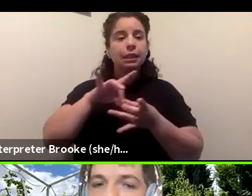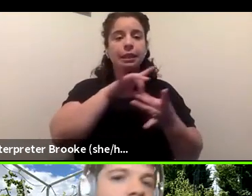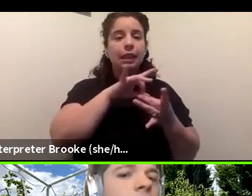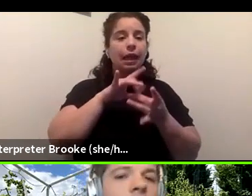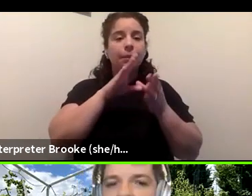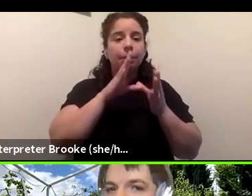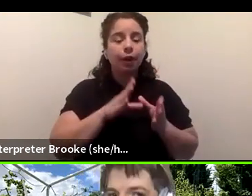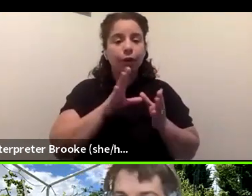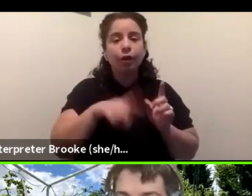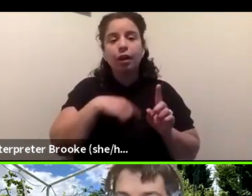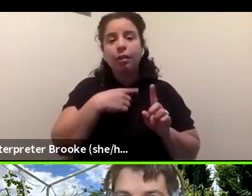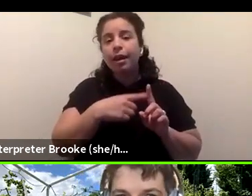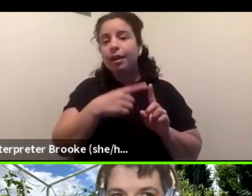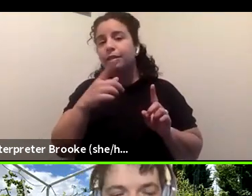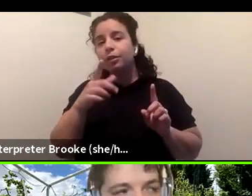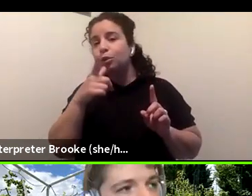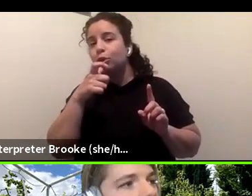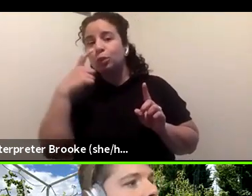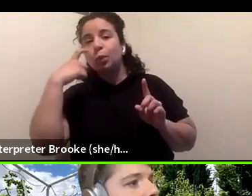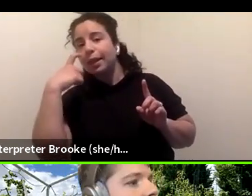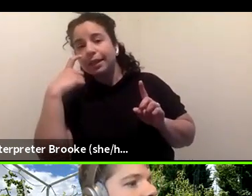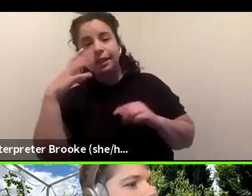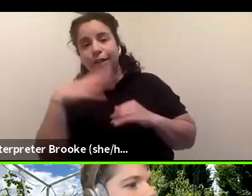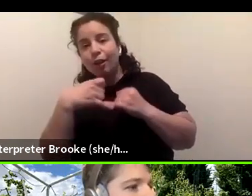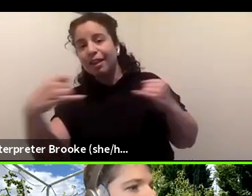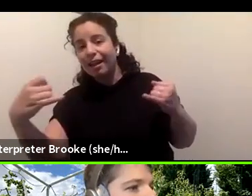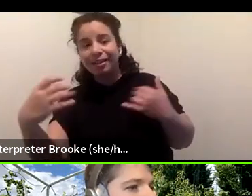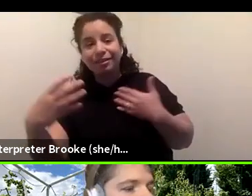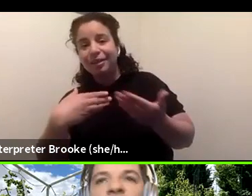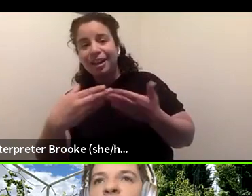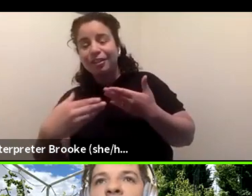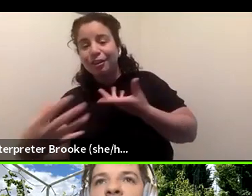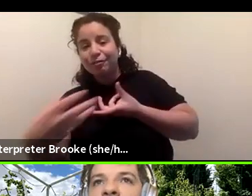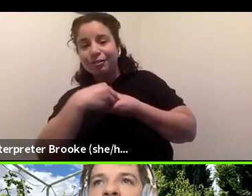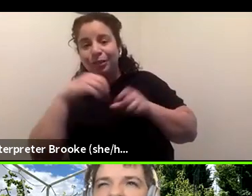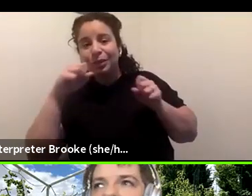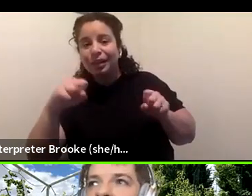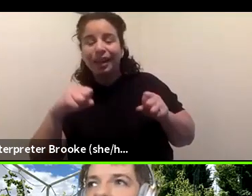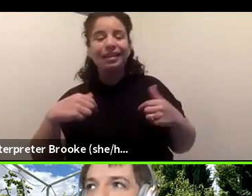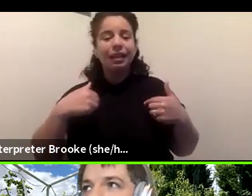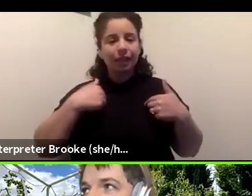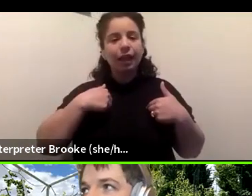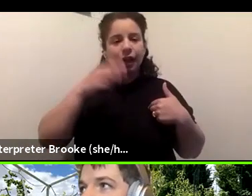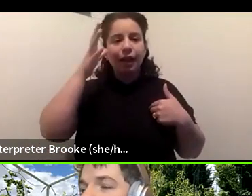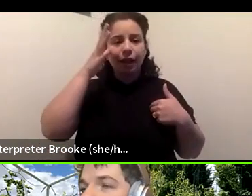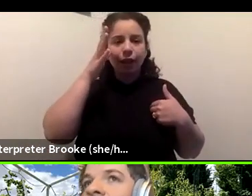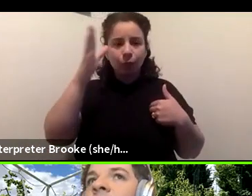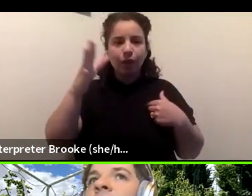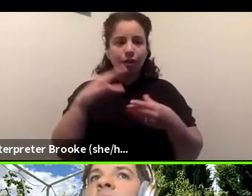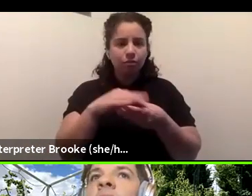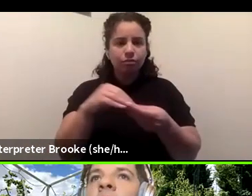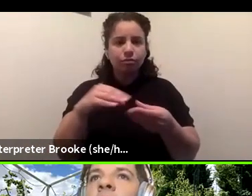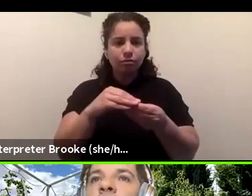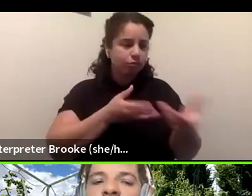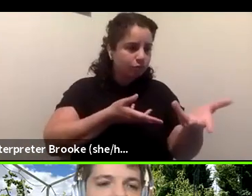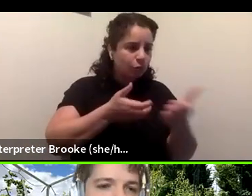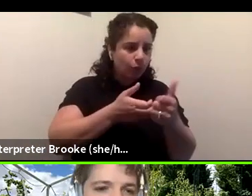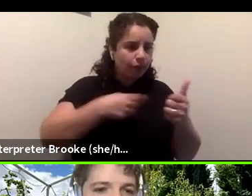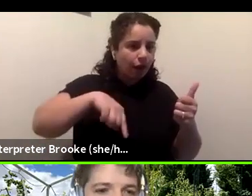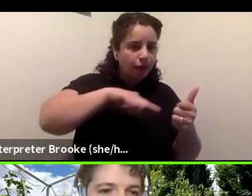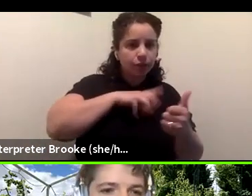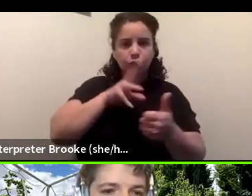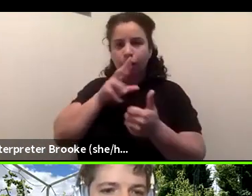from wherever else you are through the live stream. I'm going to probably be speaking a little bit to both in different ways, because